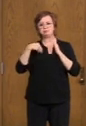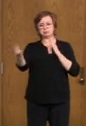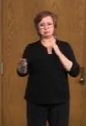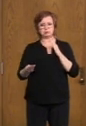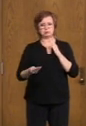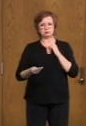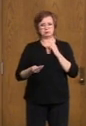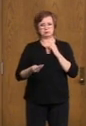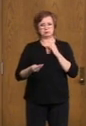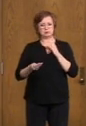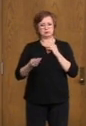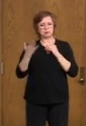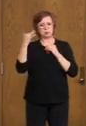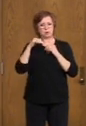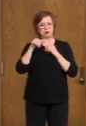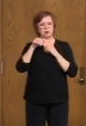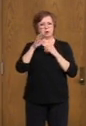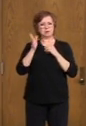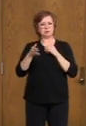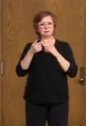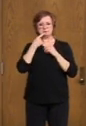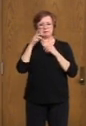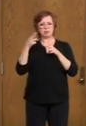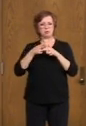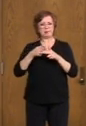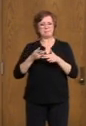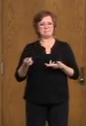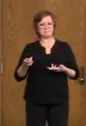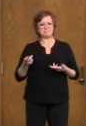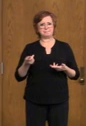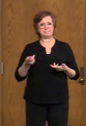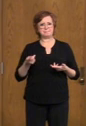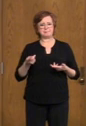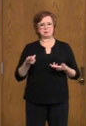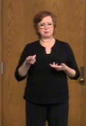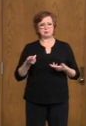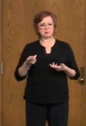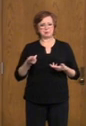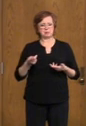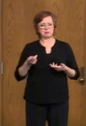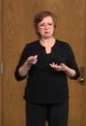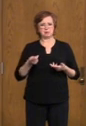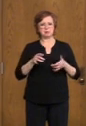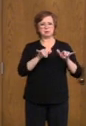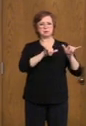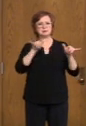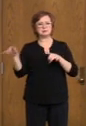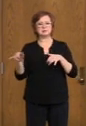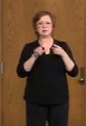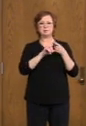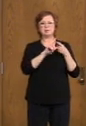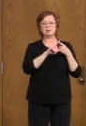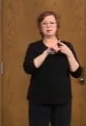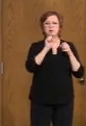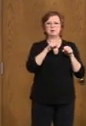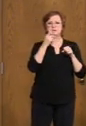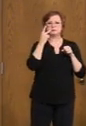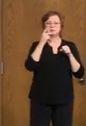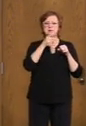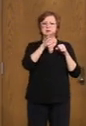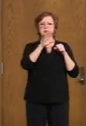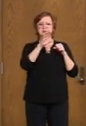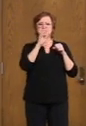not being named? What's the difference between somebody being charged with a crime and being able to find out their name and